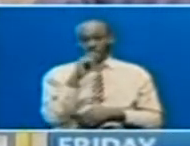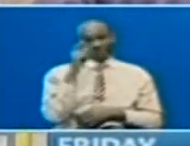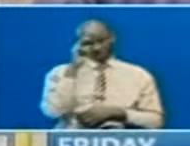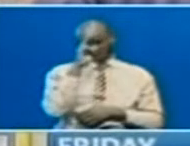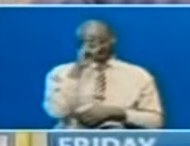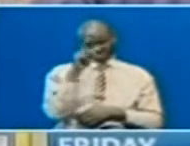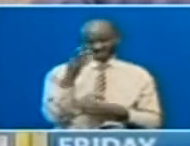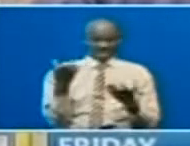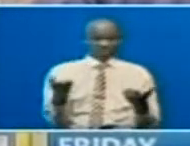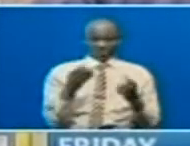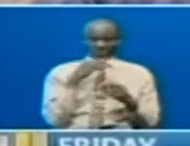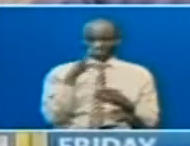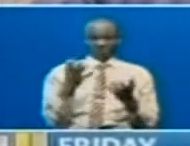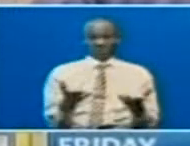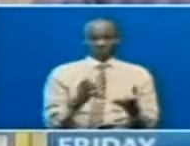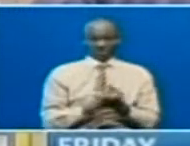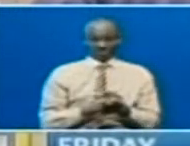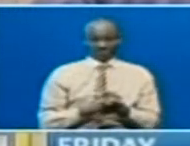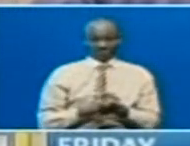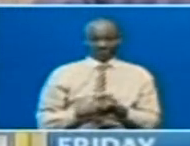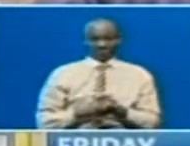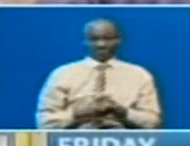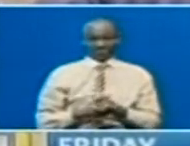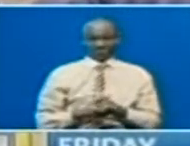Breathalyzer. Help us on that word, Willis.